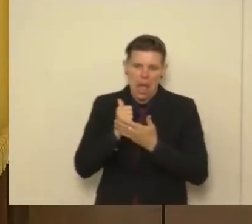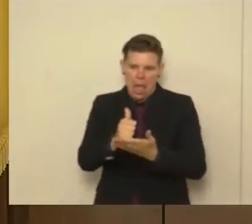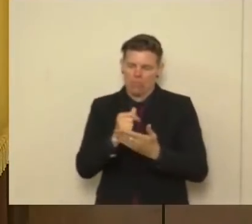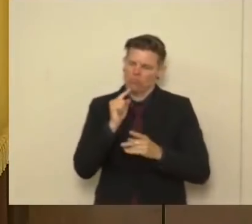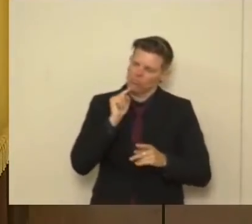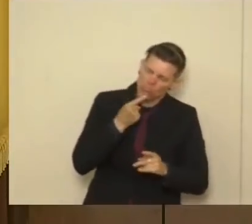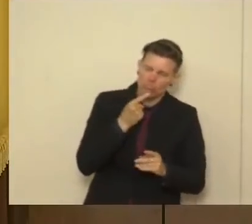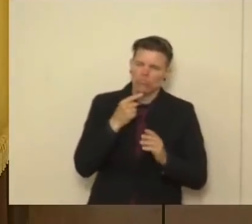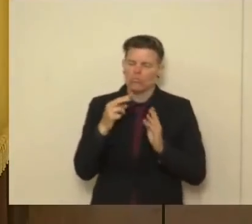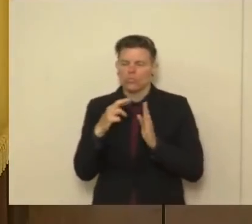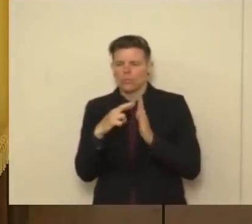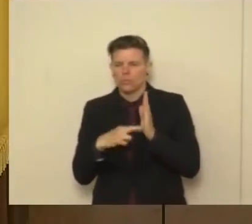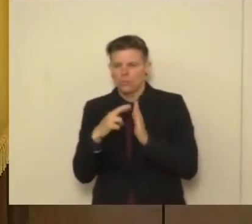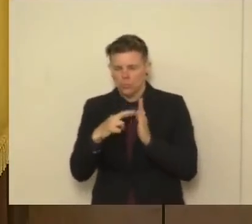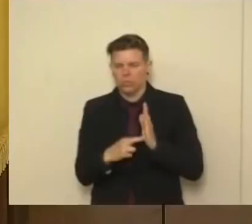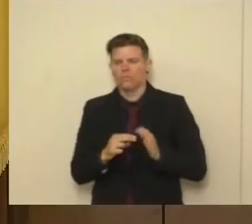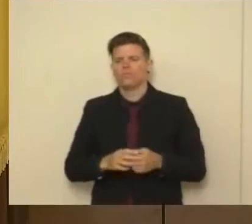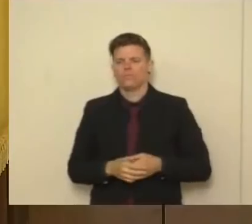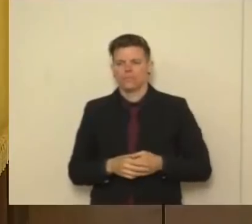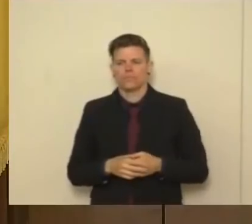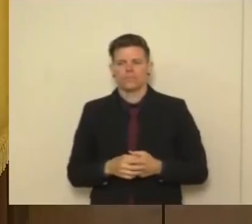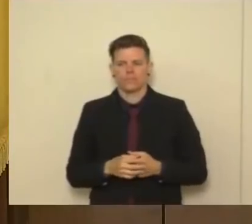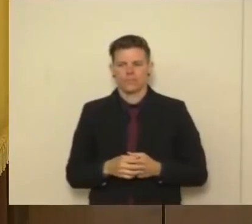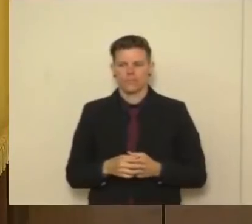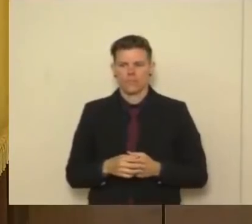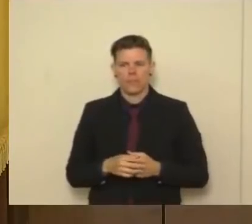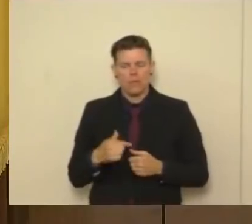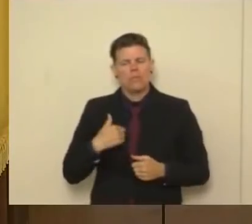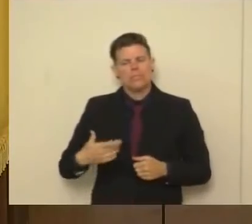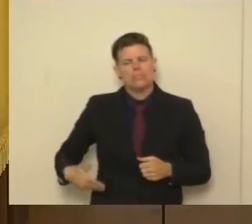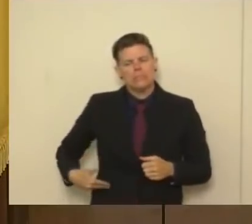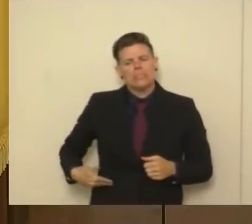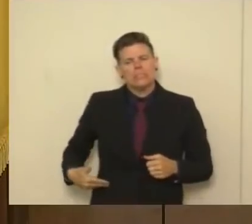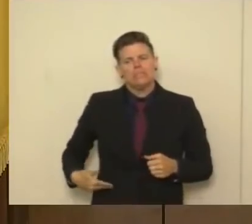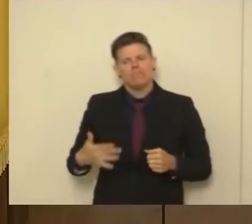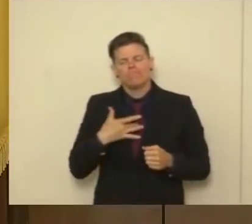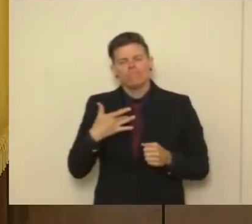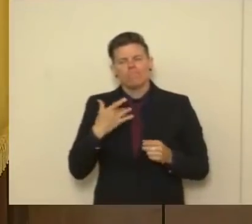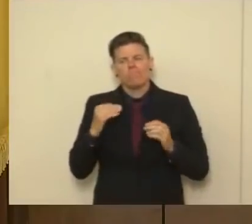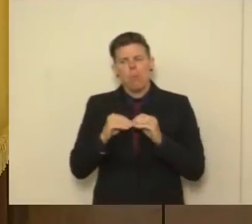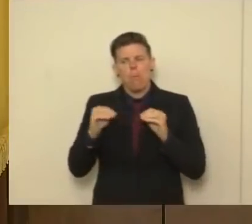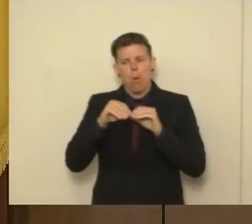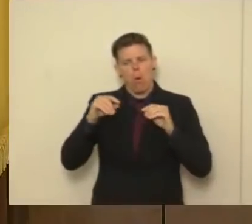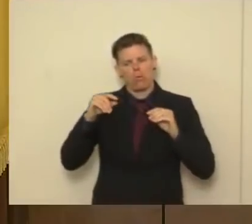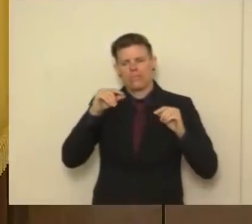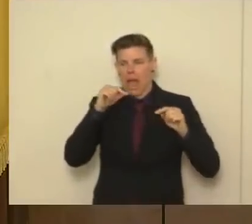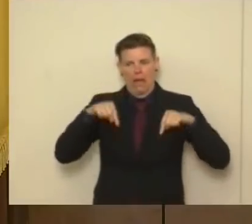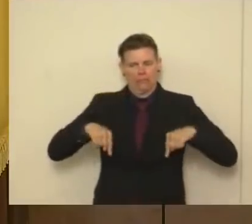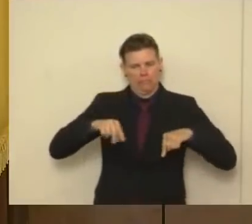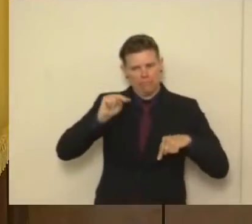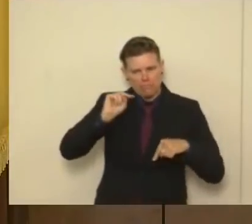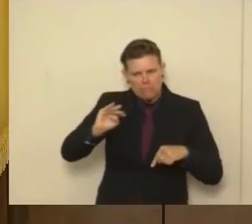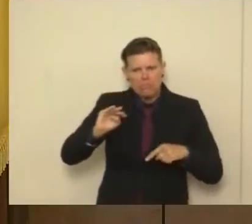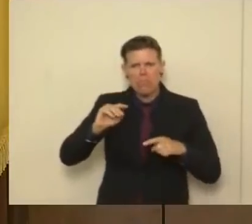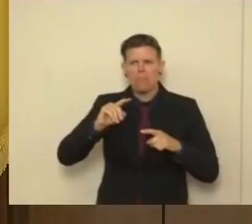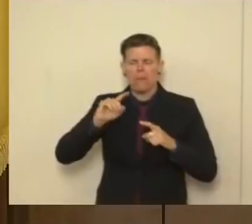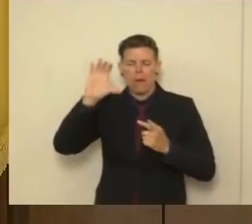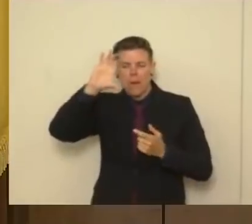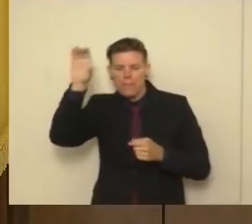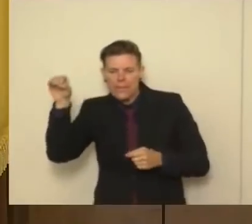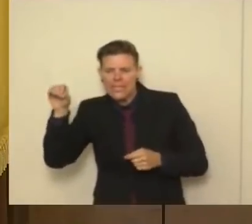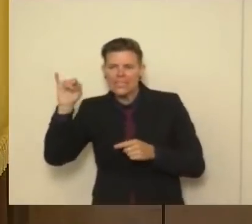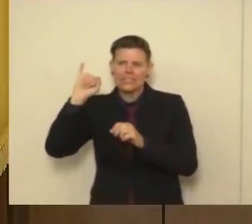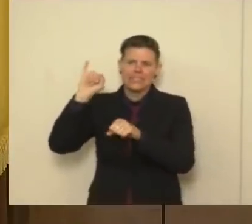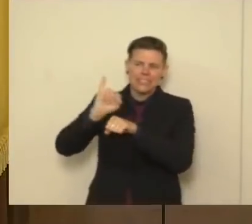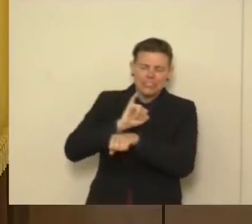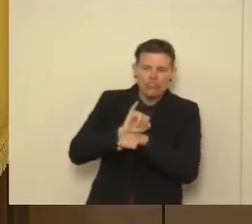a growing sense by New Mexicans and industries who are calling us, who know that we've got a tourist